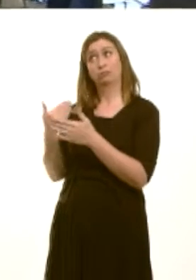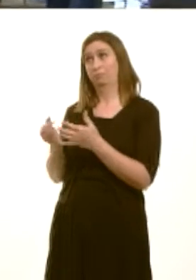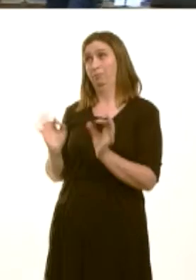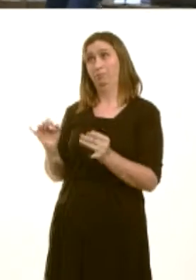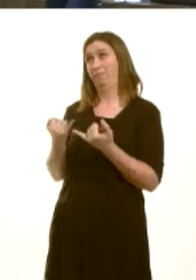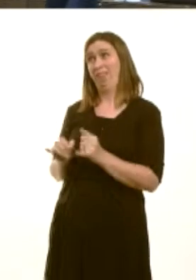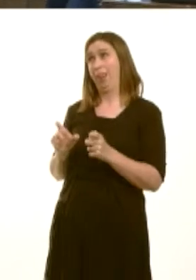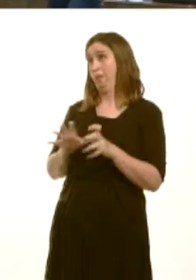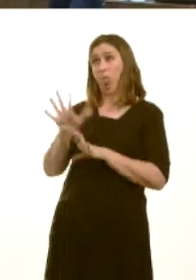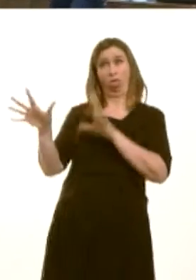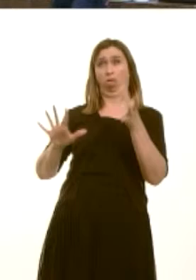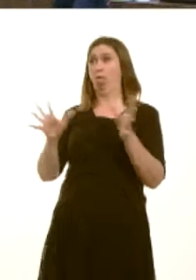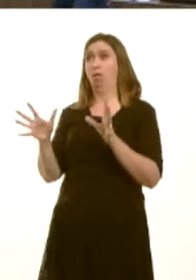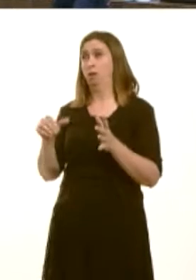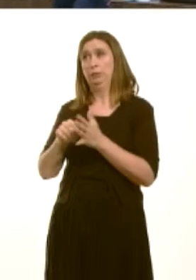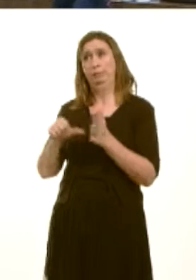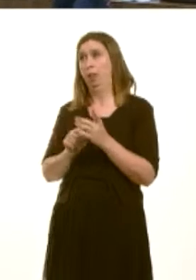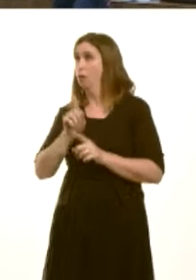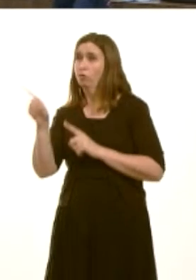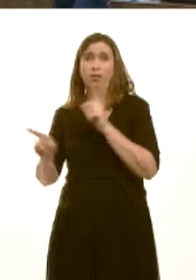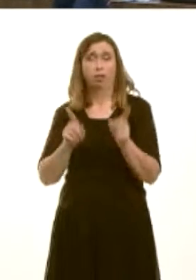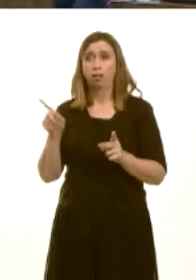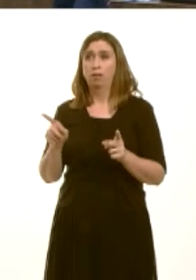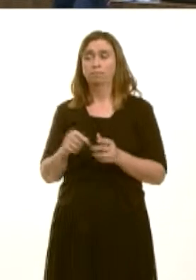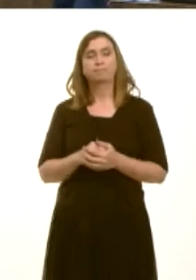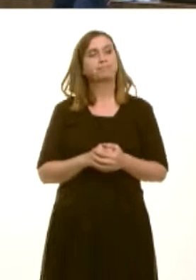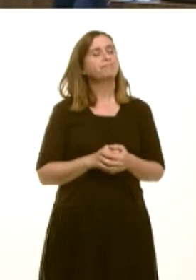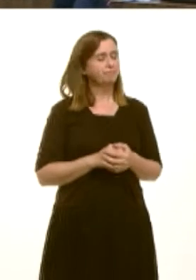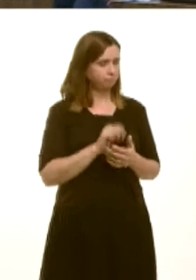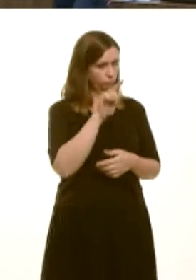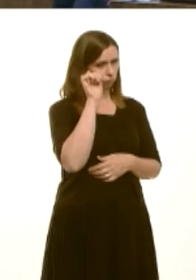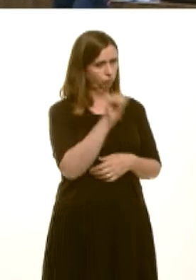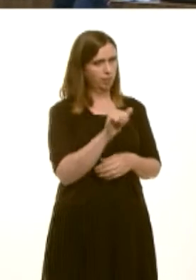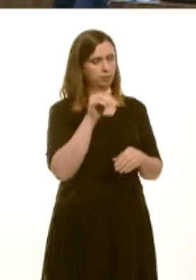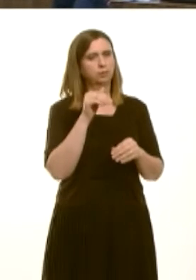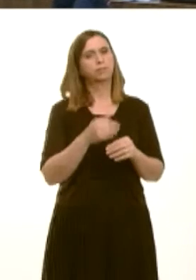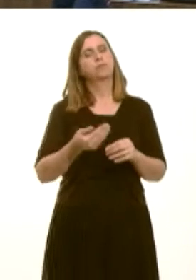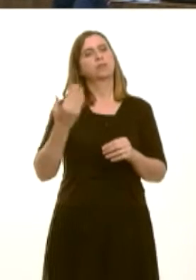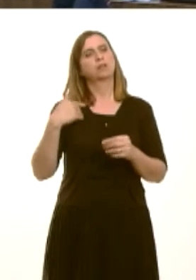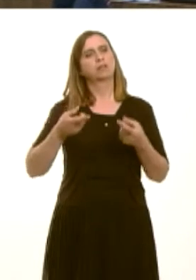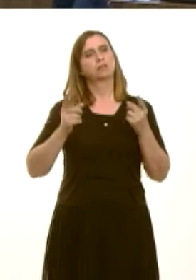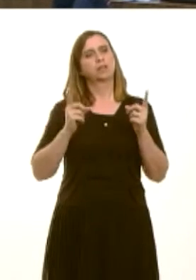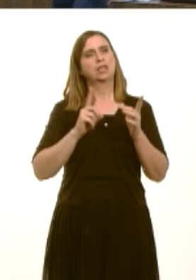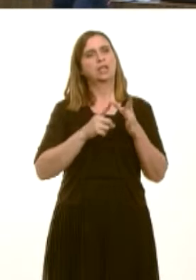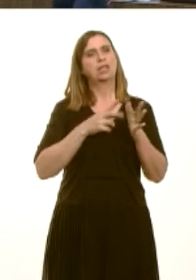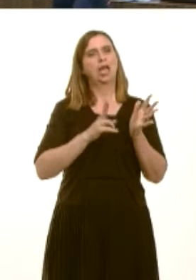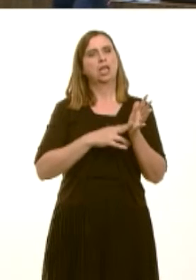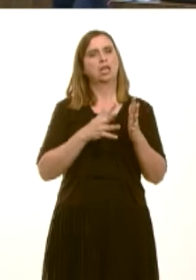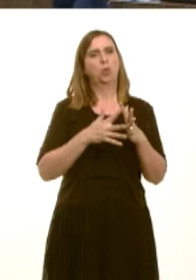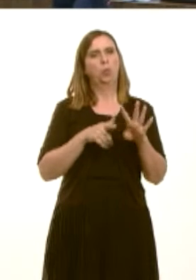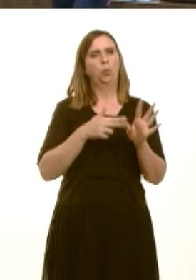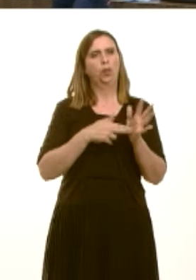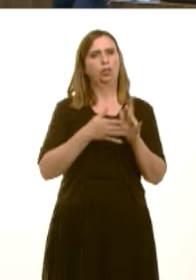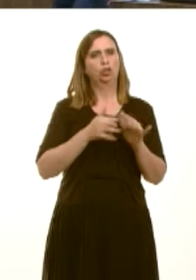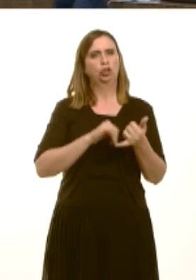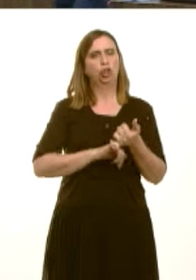of all, in terms of the air link, you're right. It was the previous Minister, Ian Wyn-Jones, who was behind that. In terms of the trains,